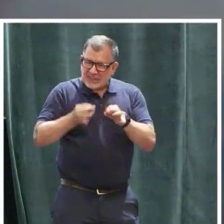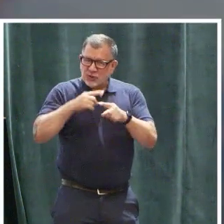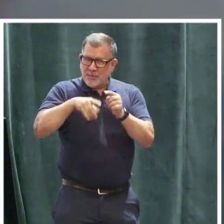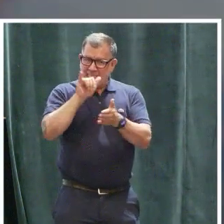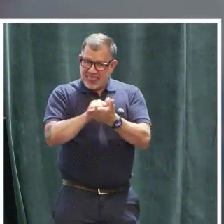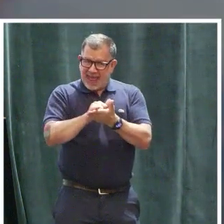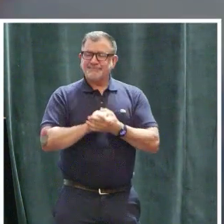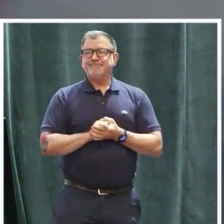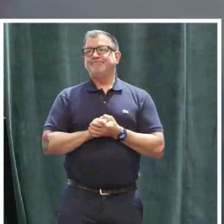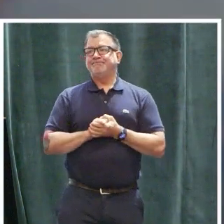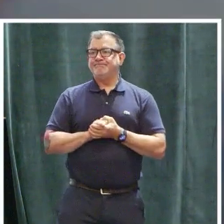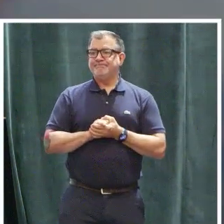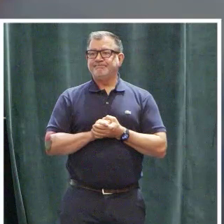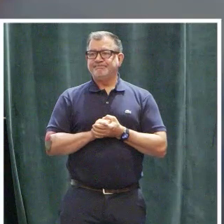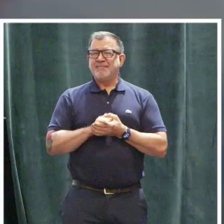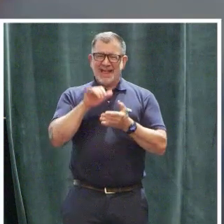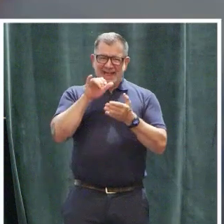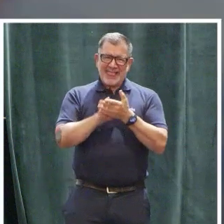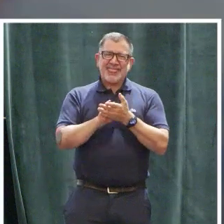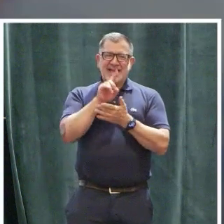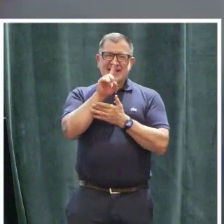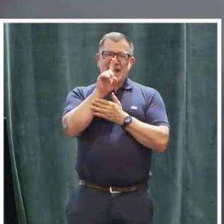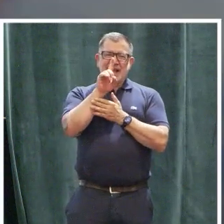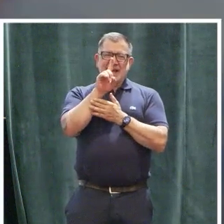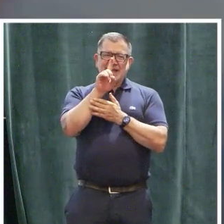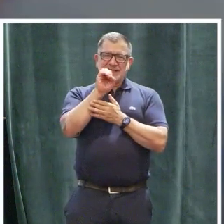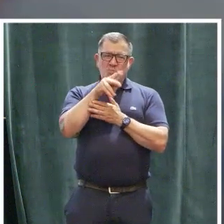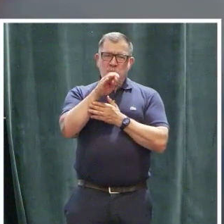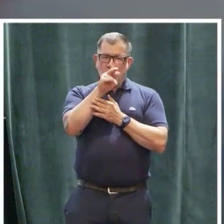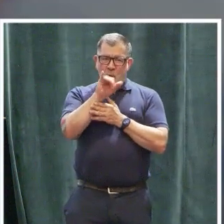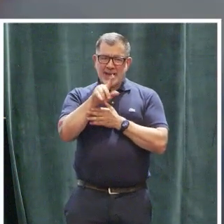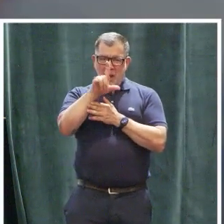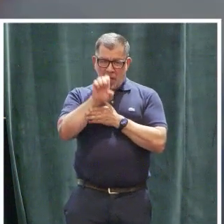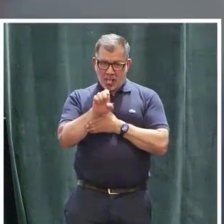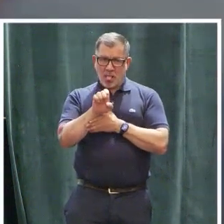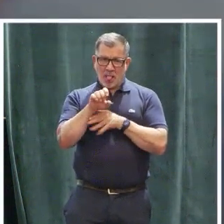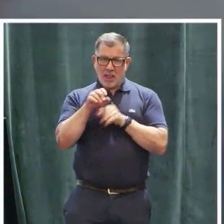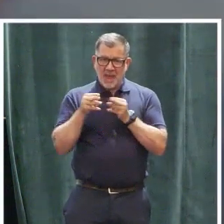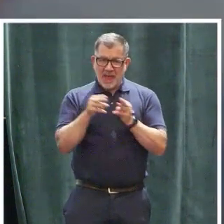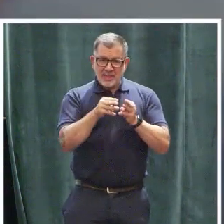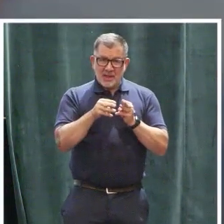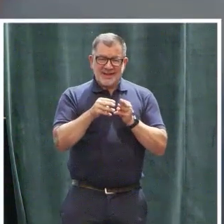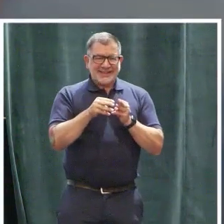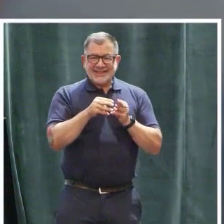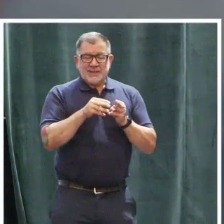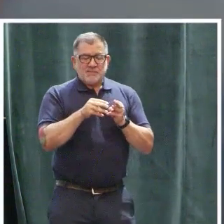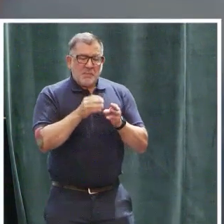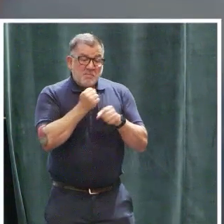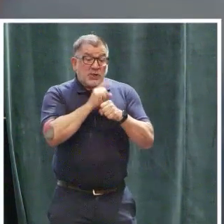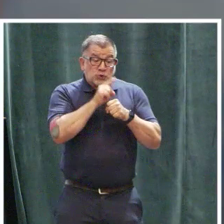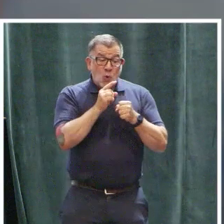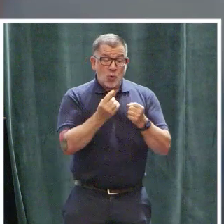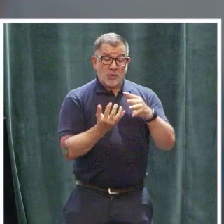that deployable mechanism would be. If it's not flip-up gates, if that's determined not to be feasible or